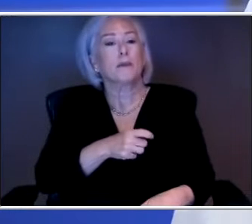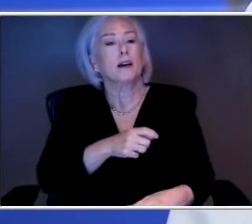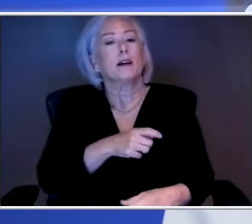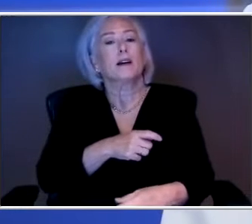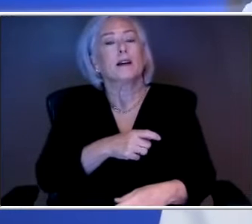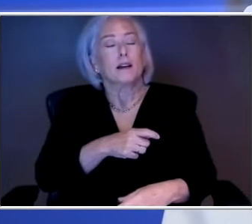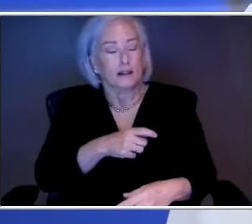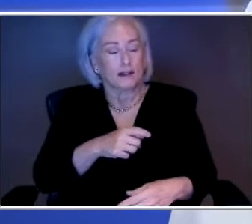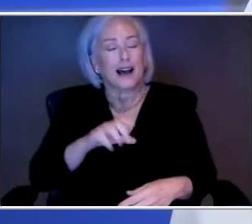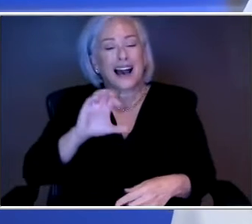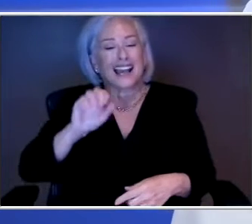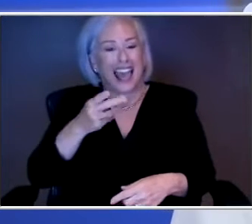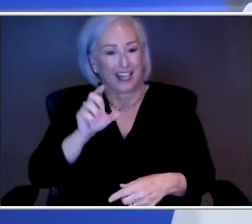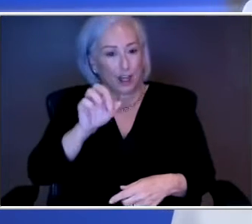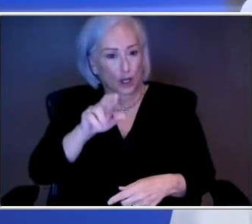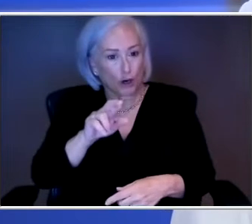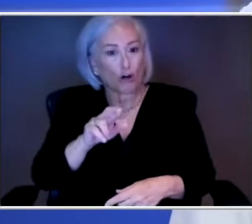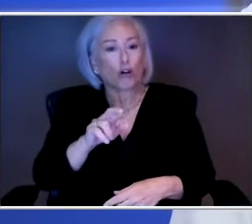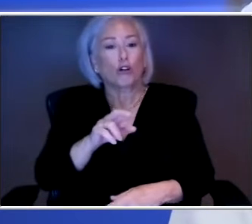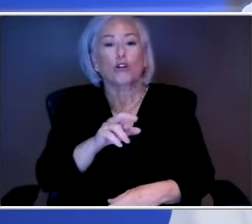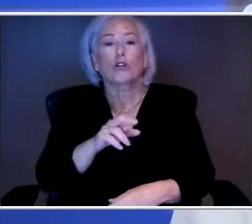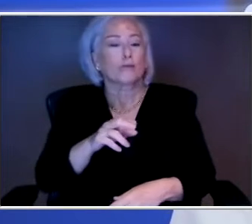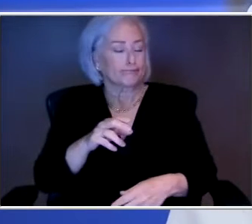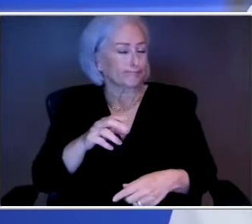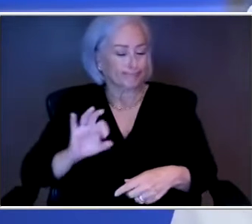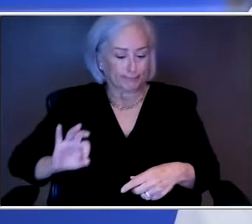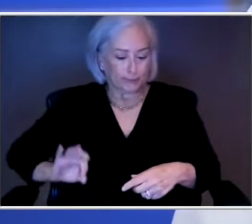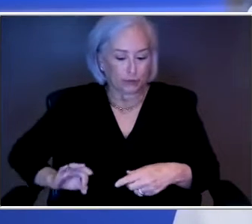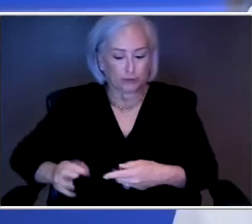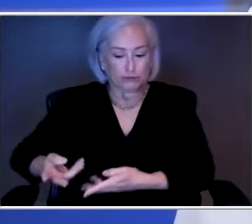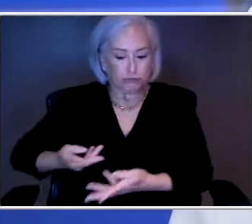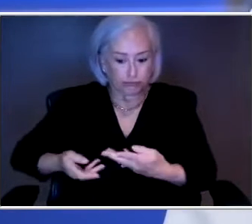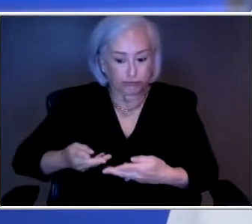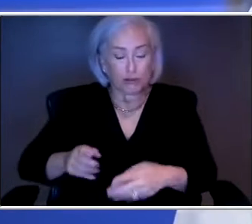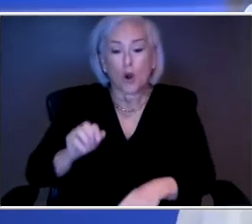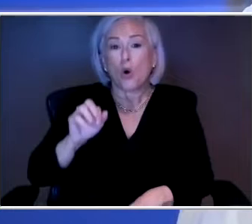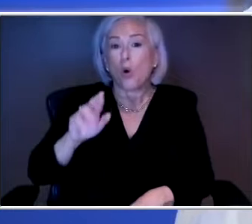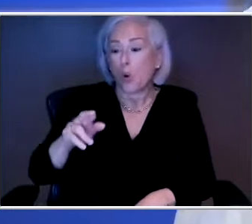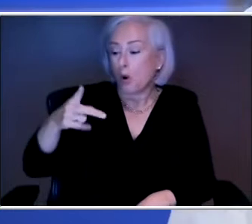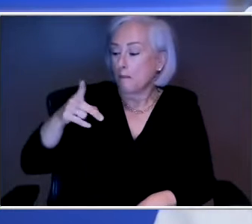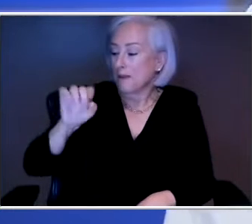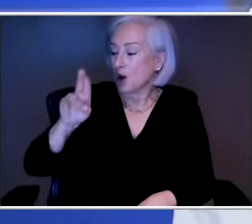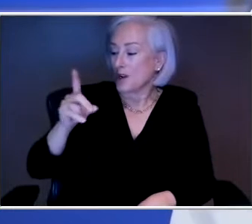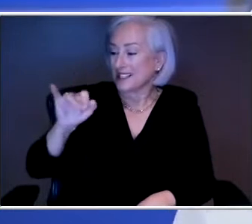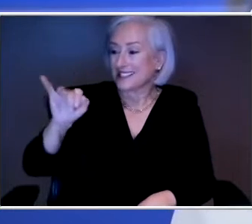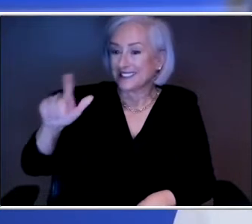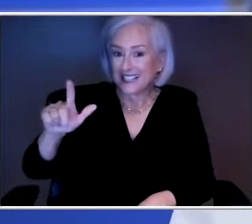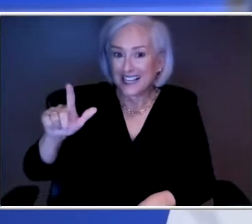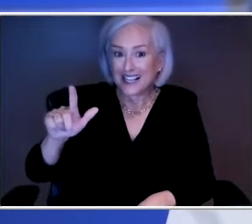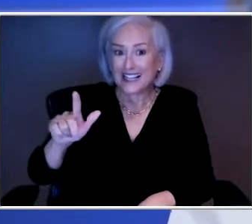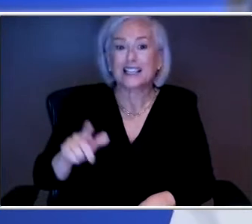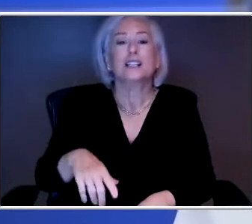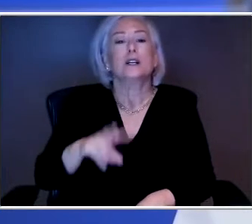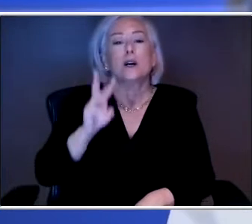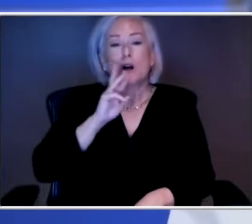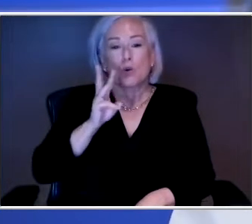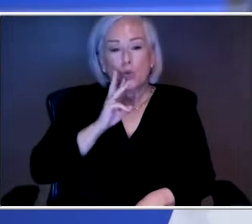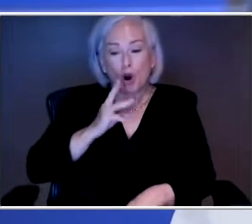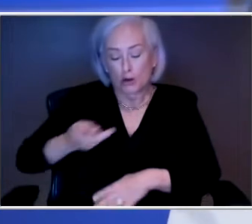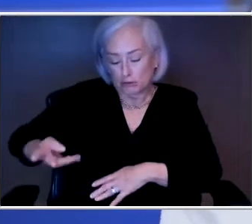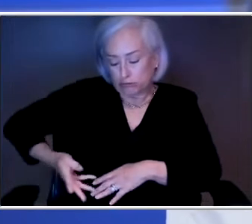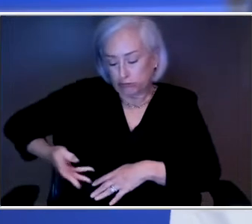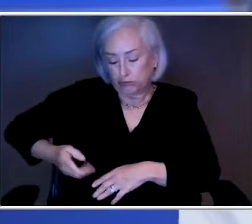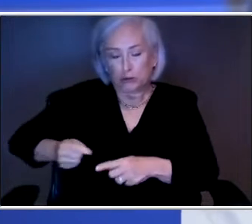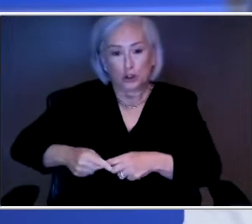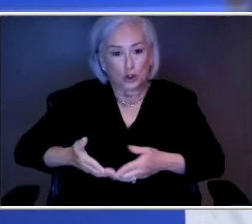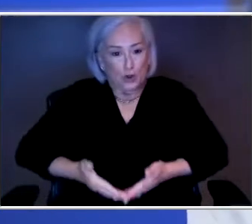some dialysate into the abdomen, and it sits in there for a while, then it gets drained out. So that also, by diffusion, takes out